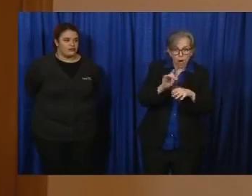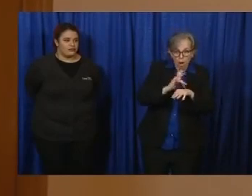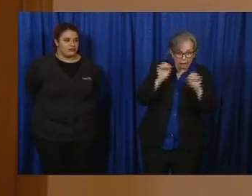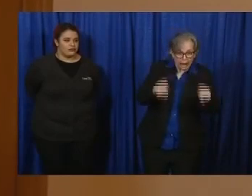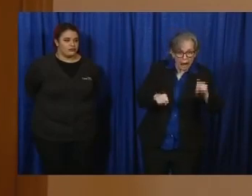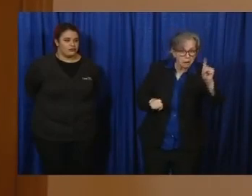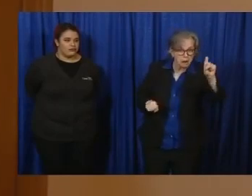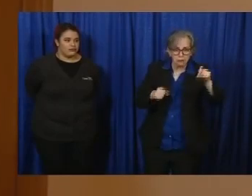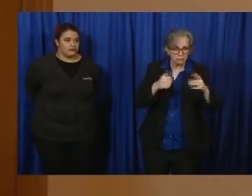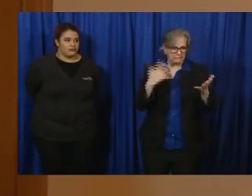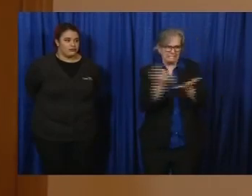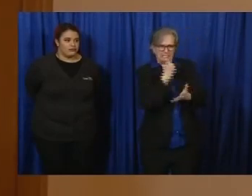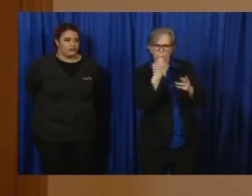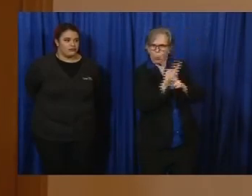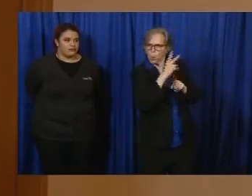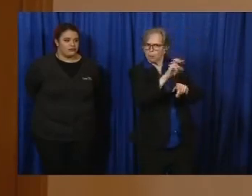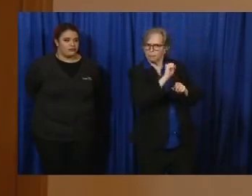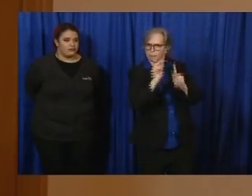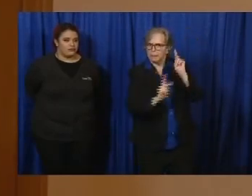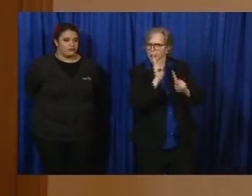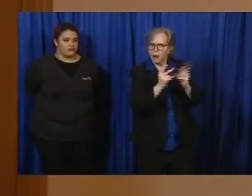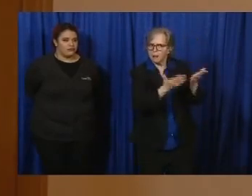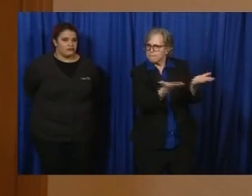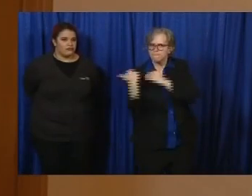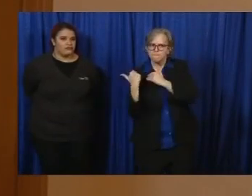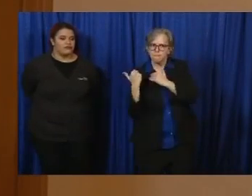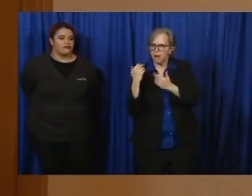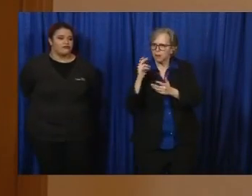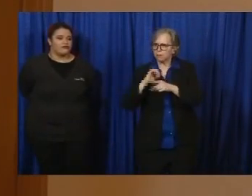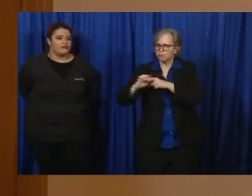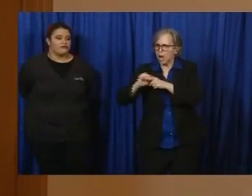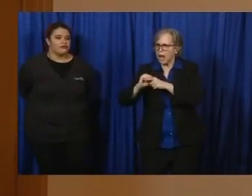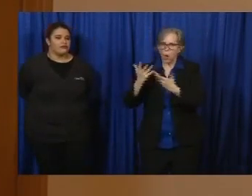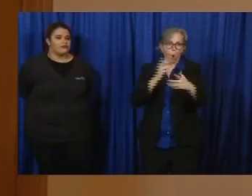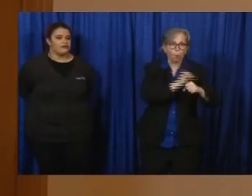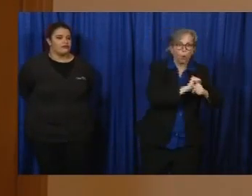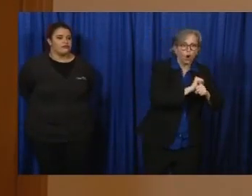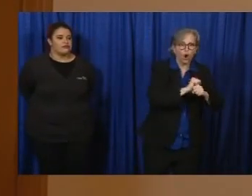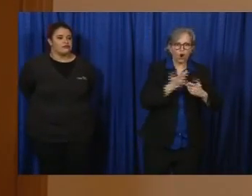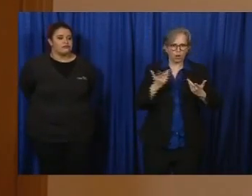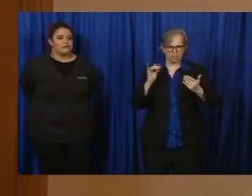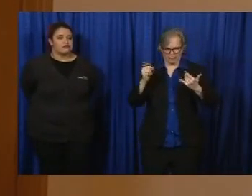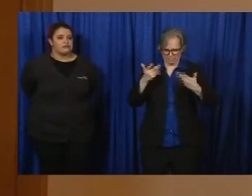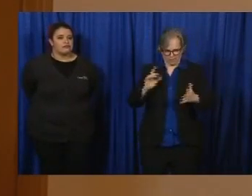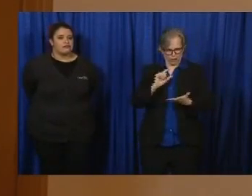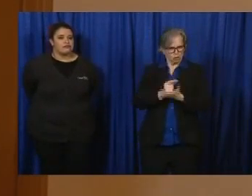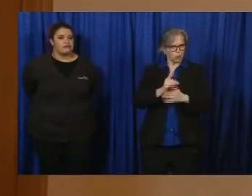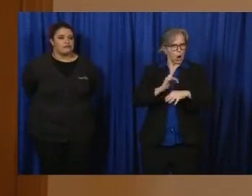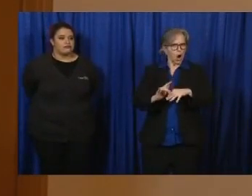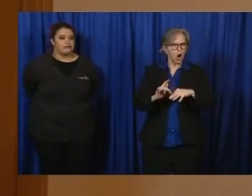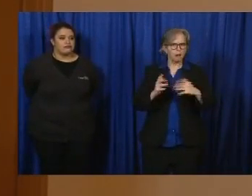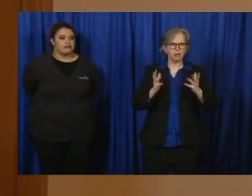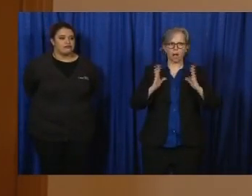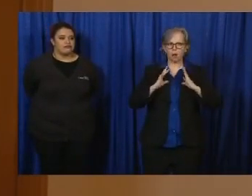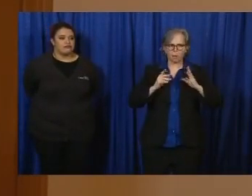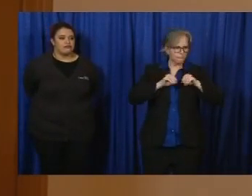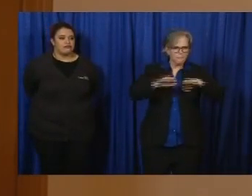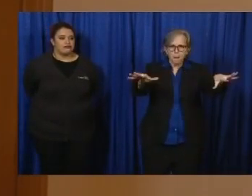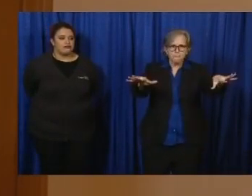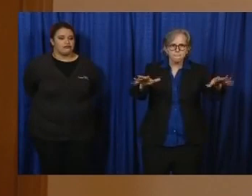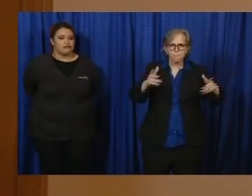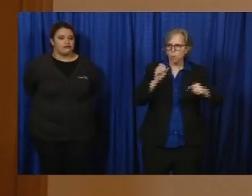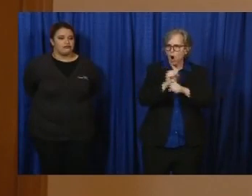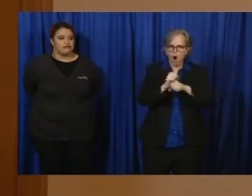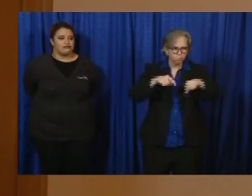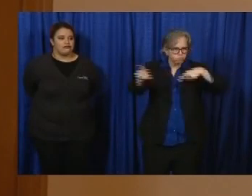take their innovation to each other. They're looking at graduating classes early so those folks can be deployed on the front lines. So